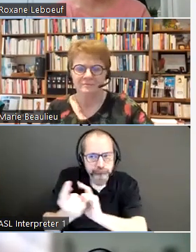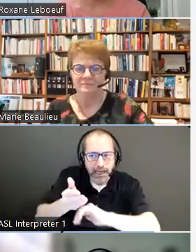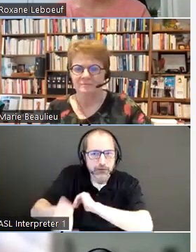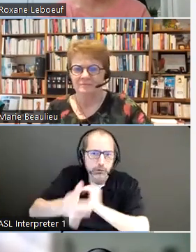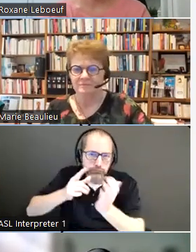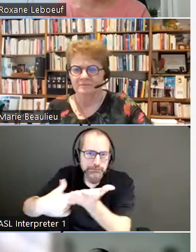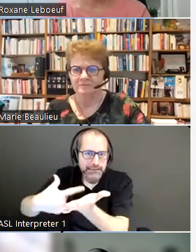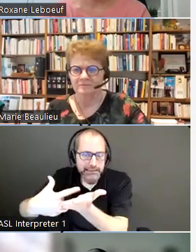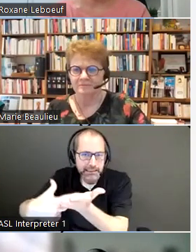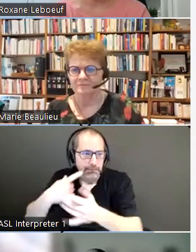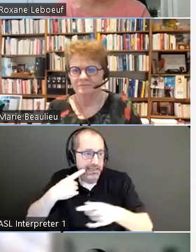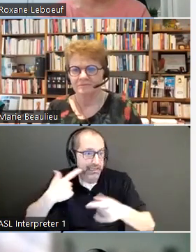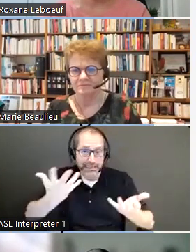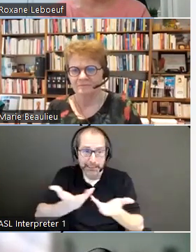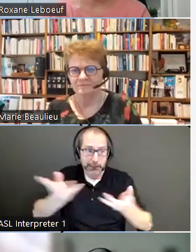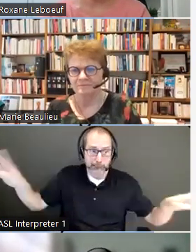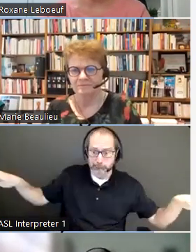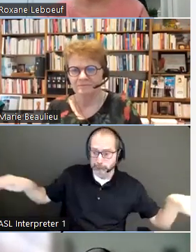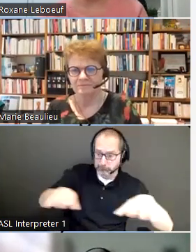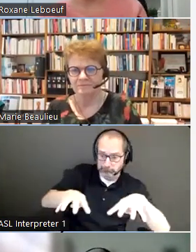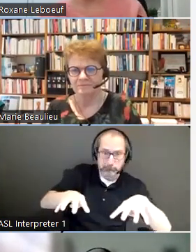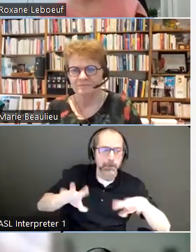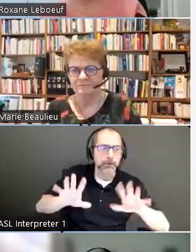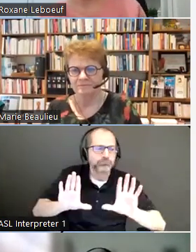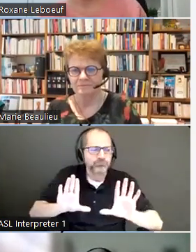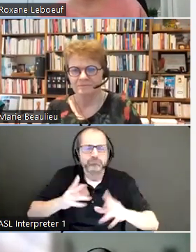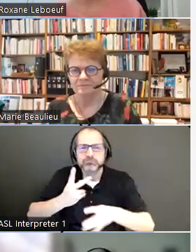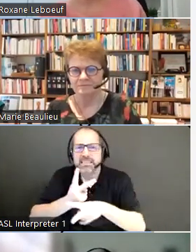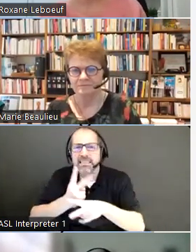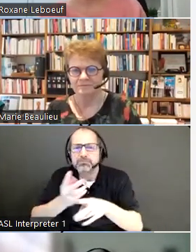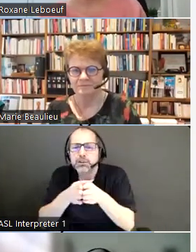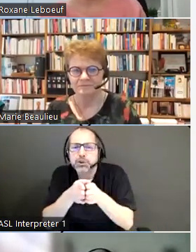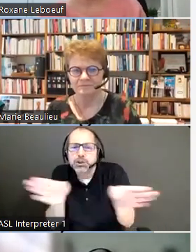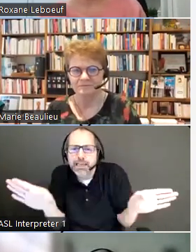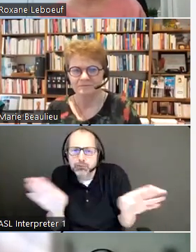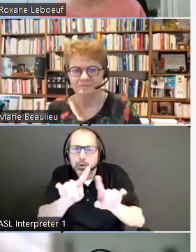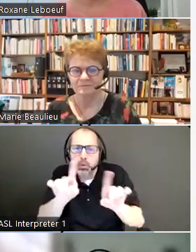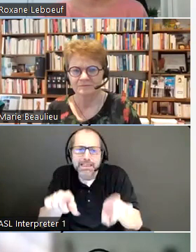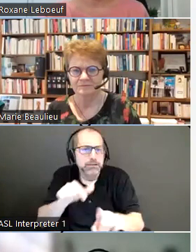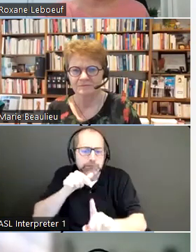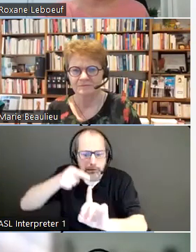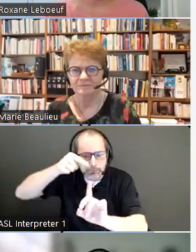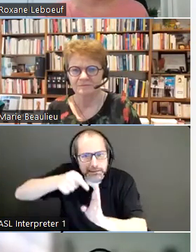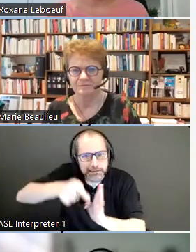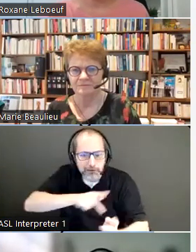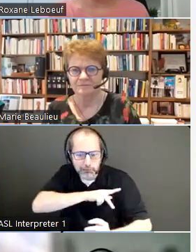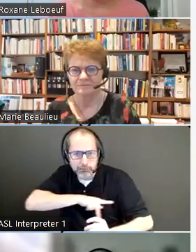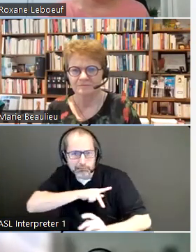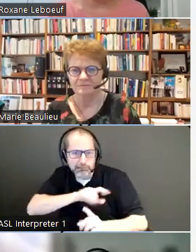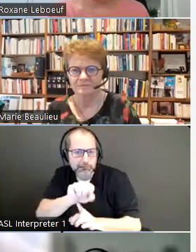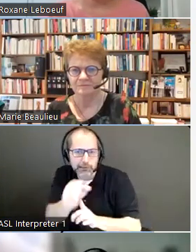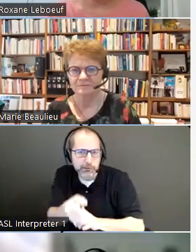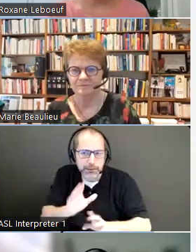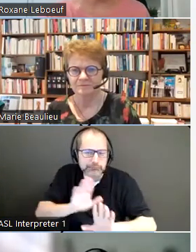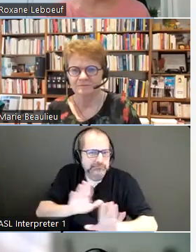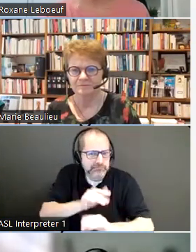you. So if you can keep comments to more of a generalized questions as opposed to maybe personal circumstances, that we